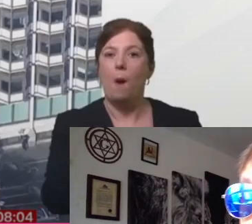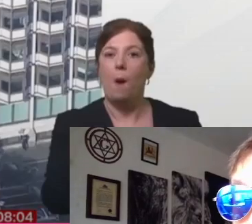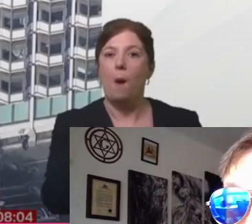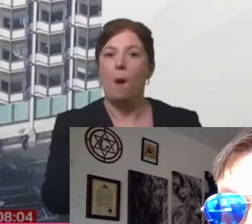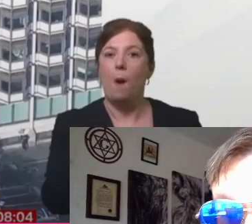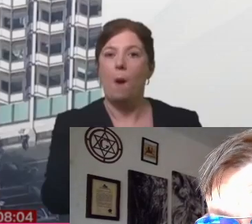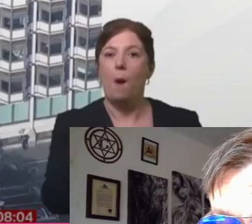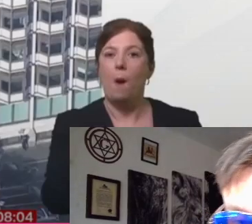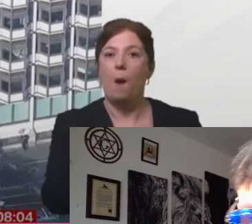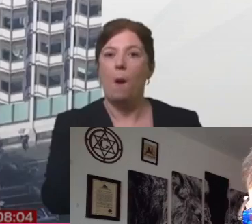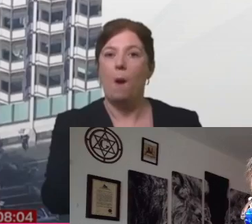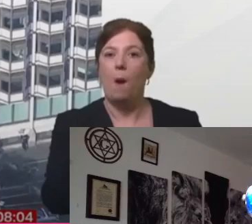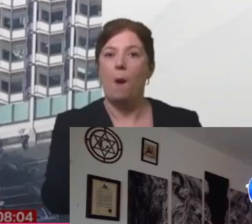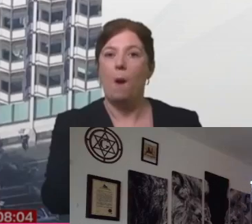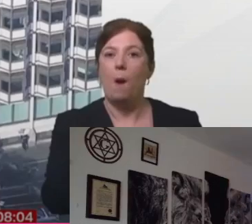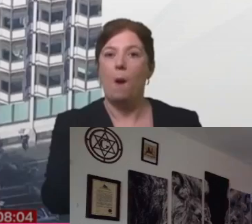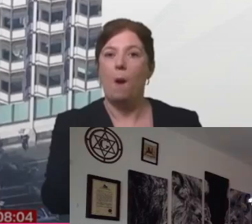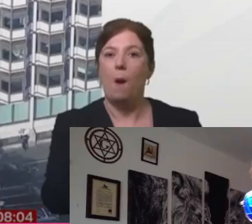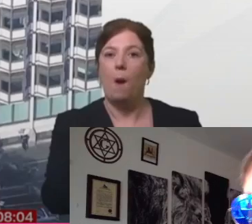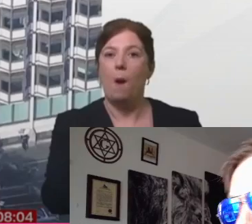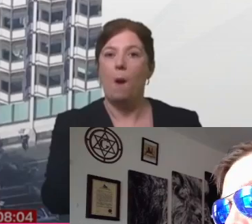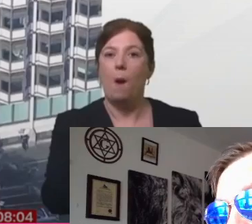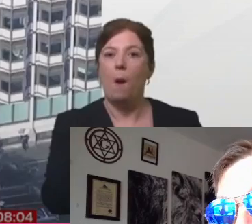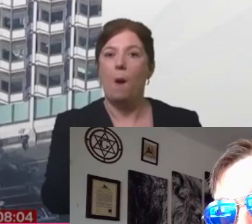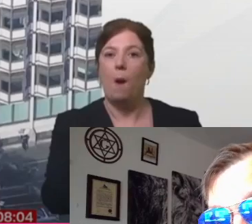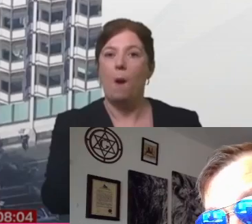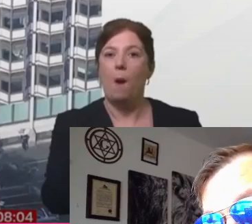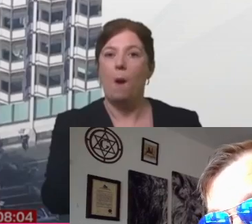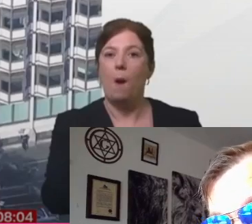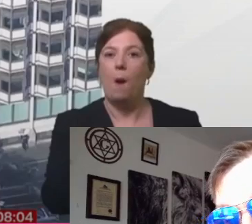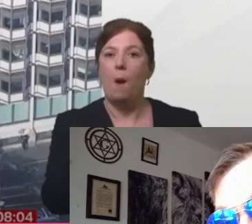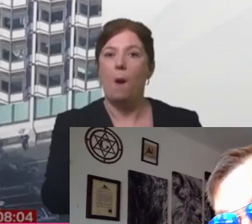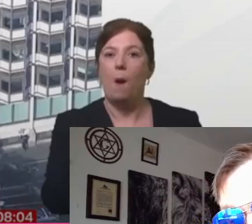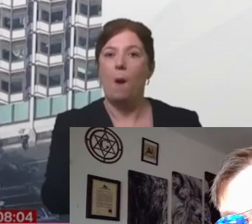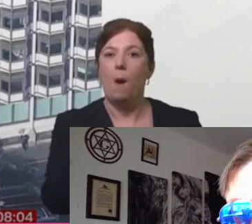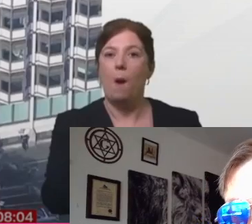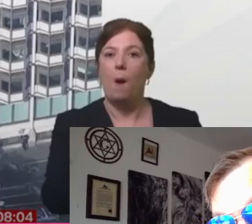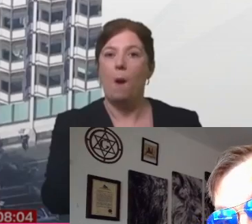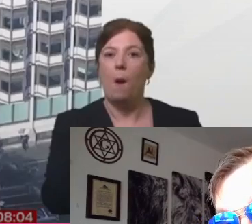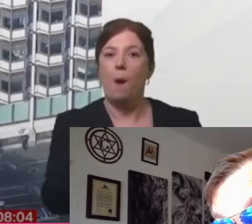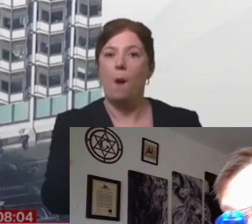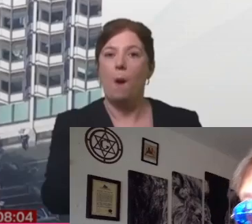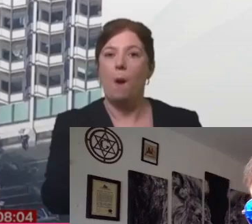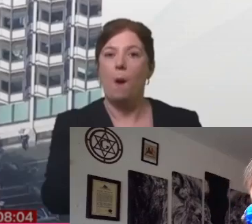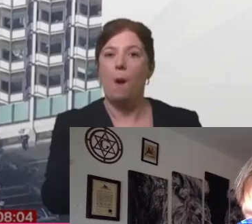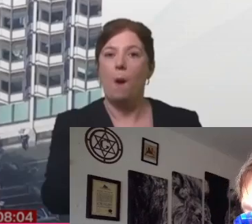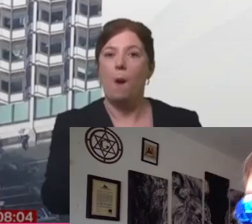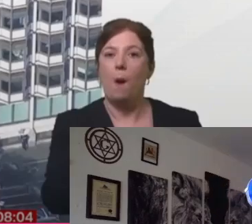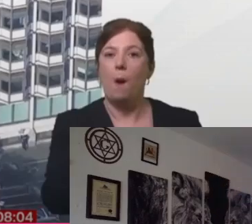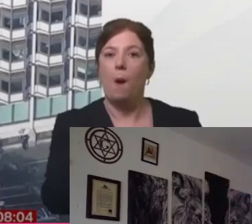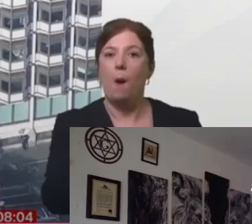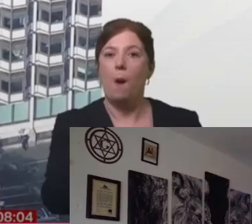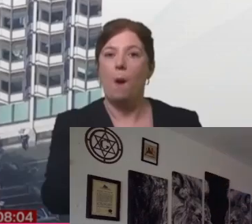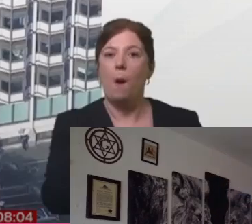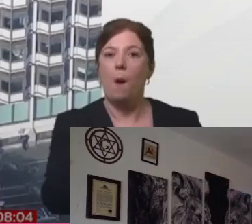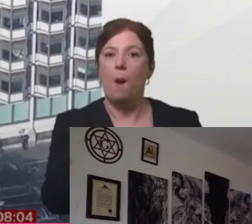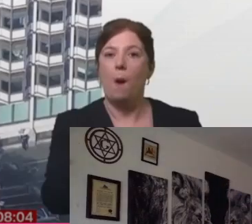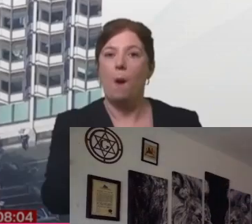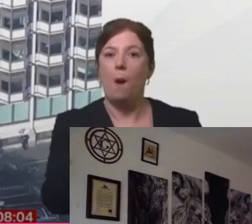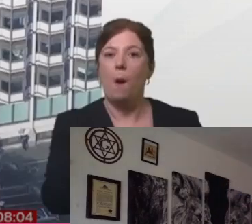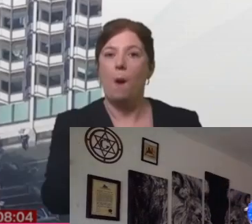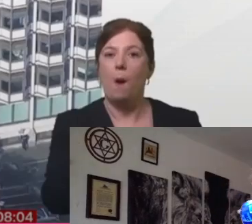Party, or what Nigel Vadge does, or Bobo Johnson, or all your fucking extra right is like right